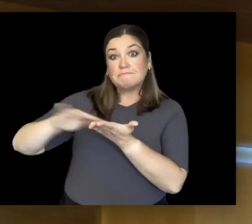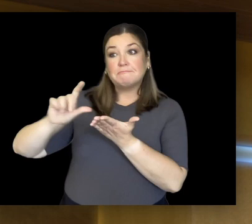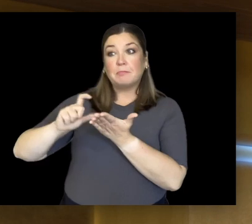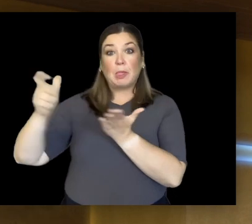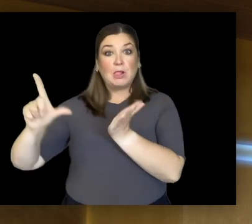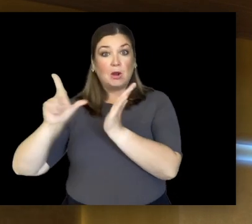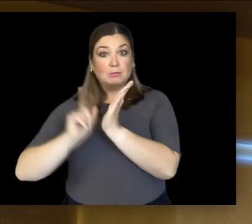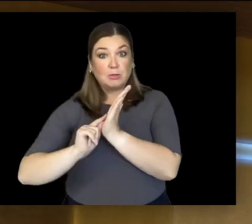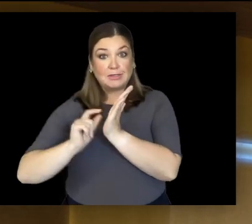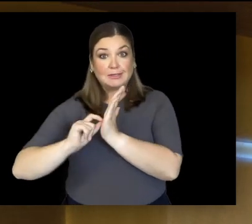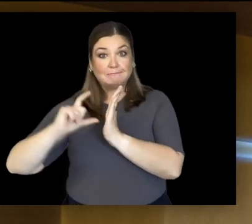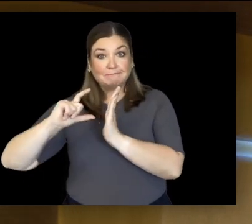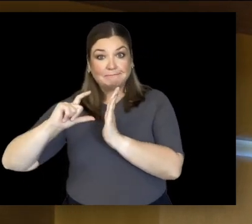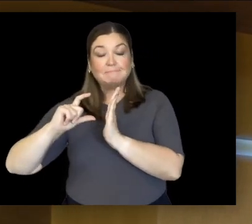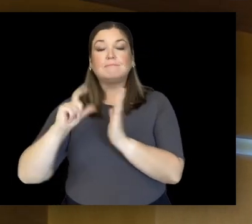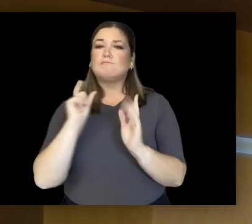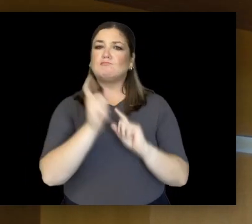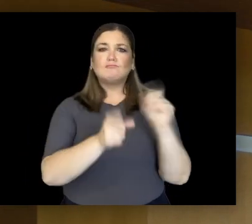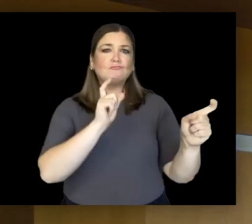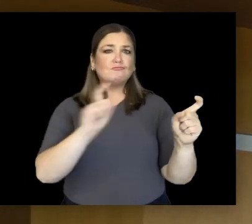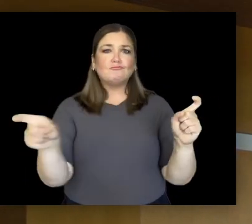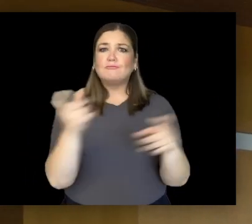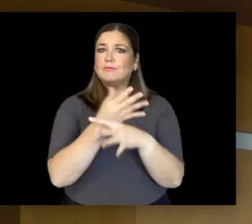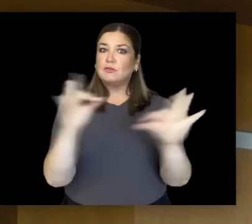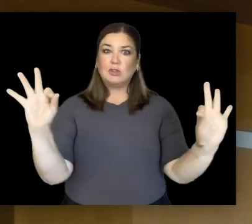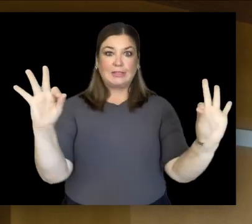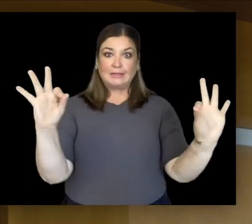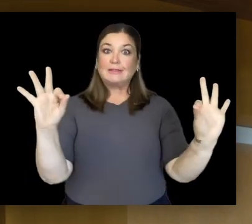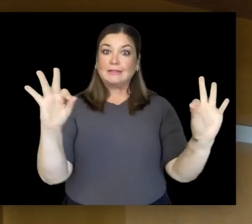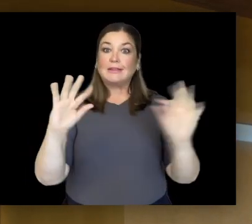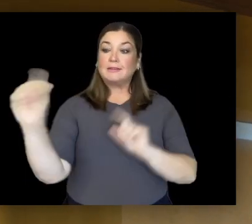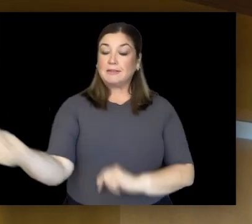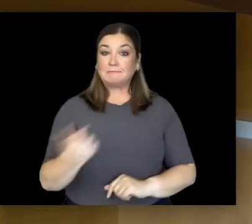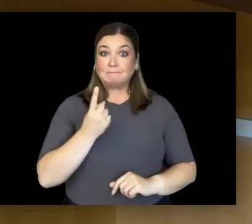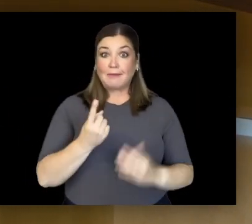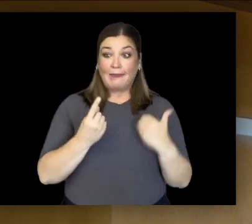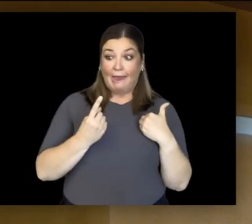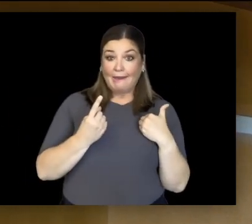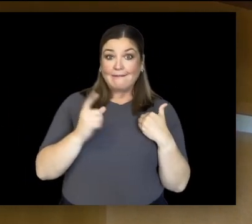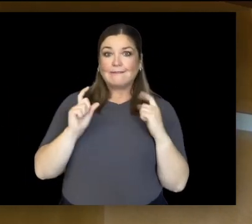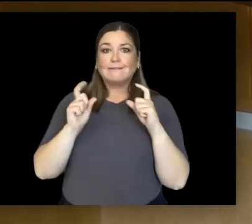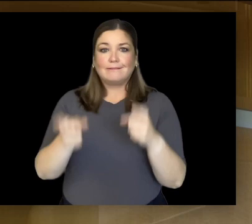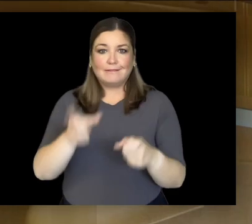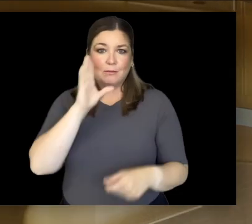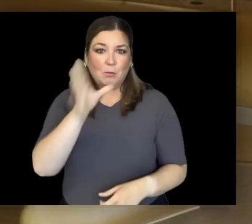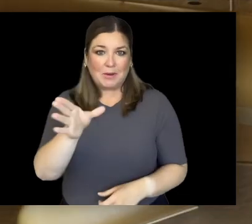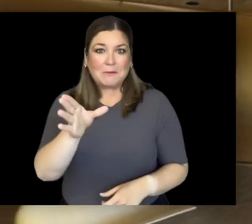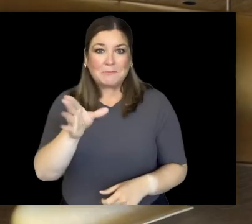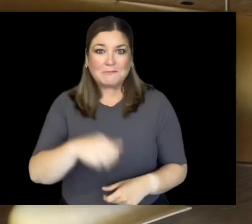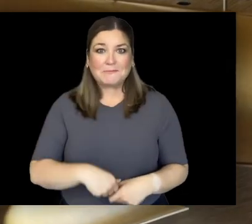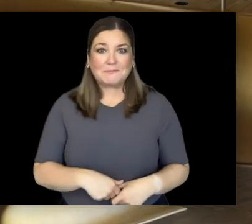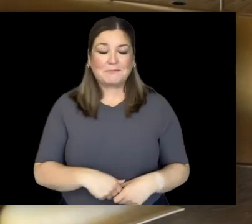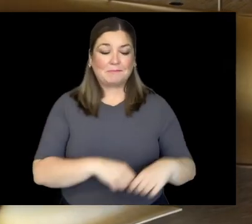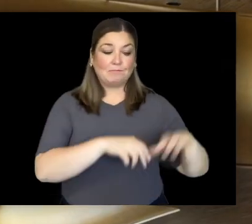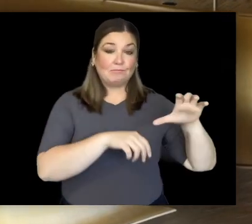large print programs upon request. We distribute these items free of charge on a first-come, first-served